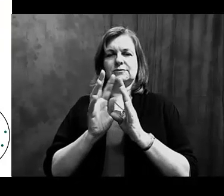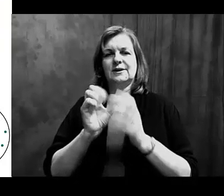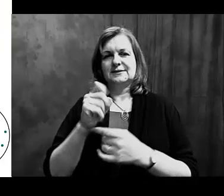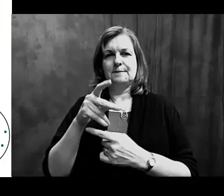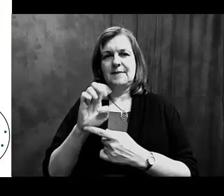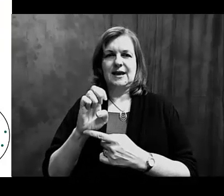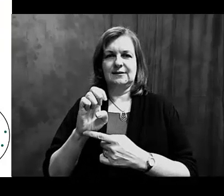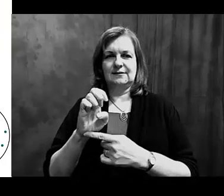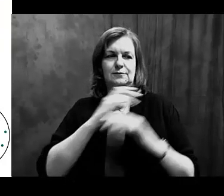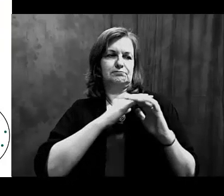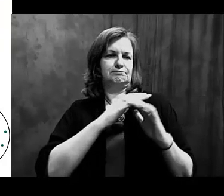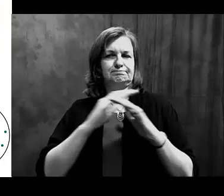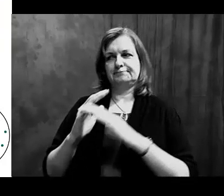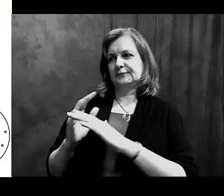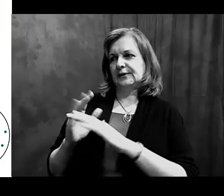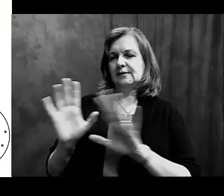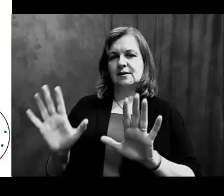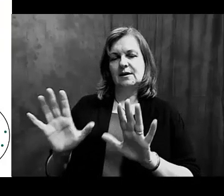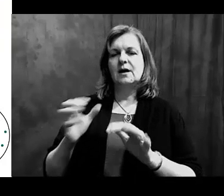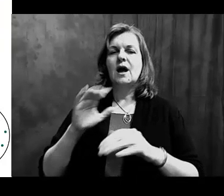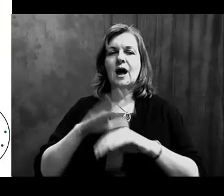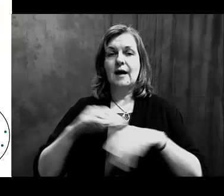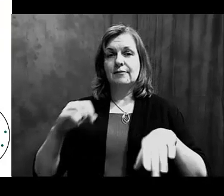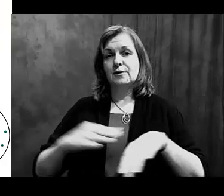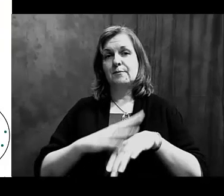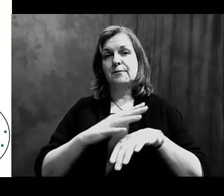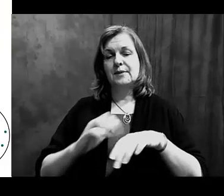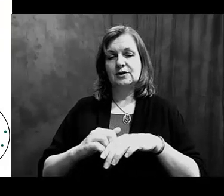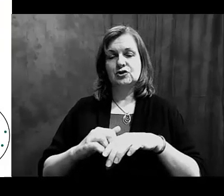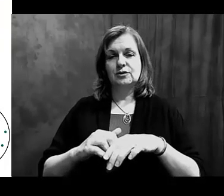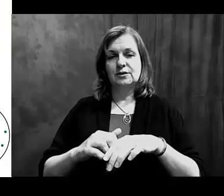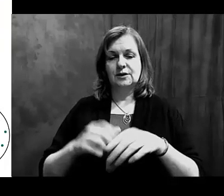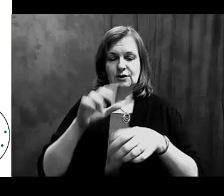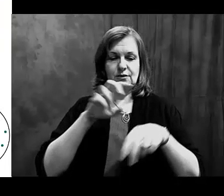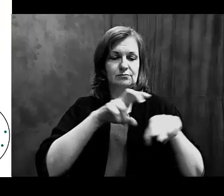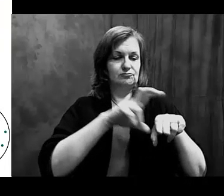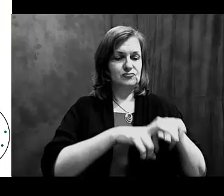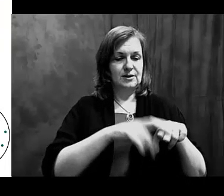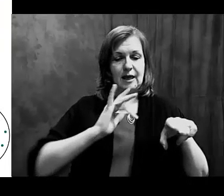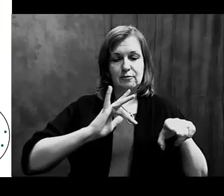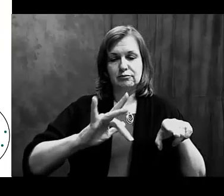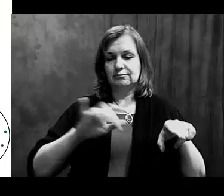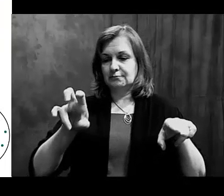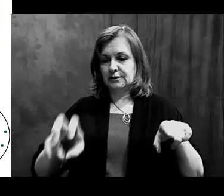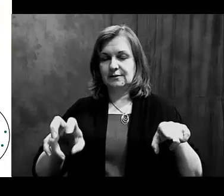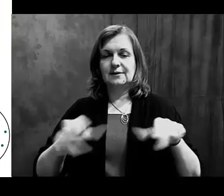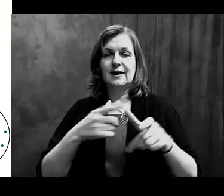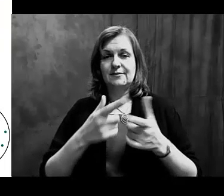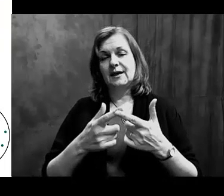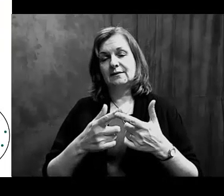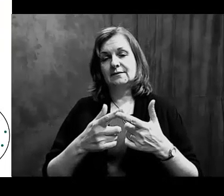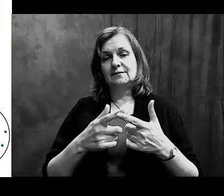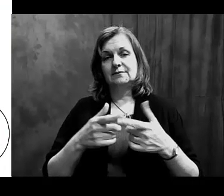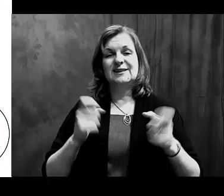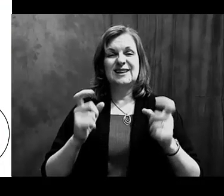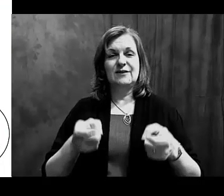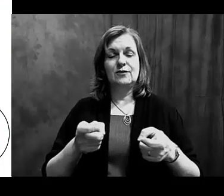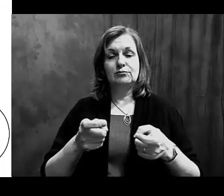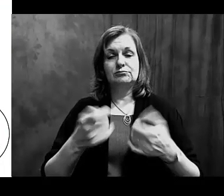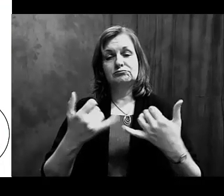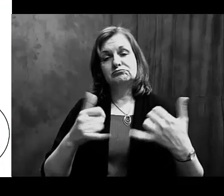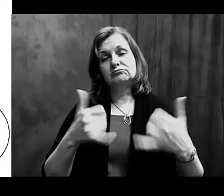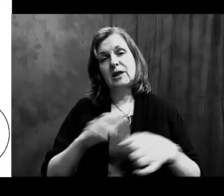you space around where you're sitting, in this case on the beach, giving you room to play.